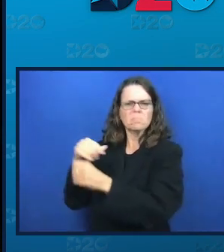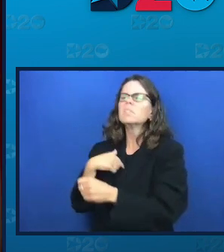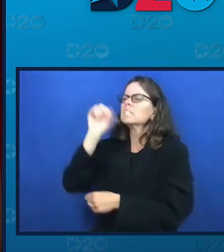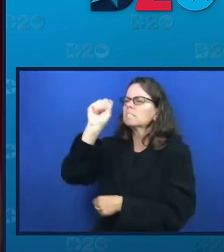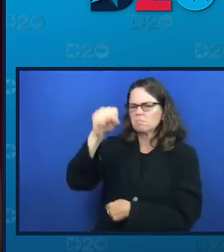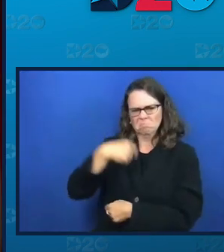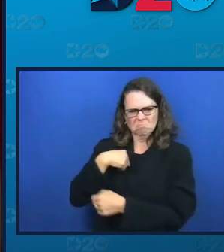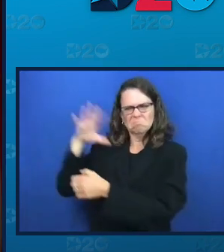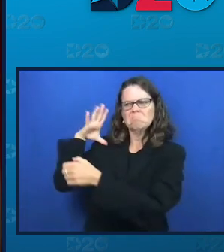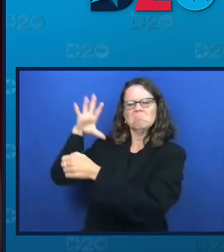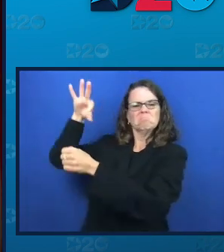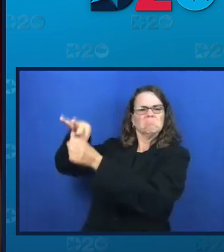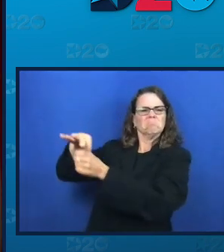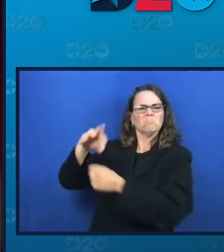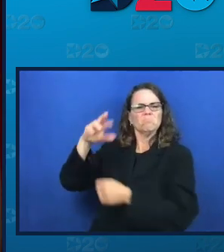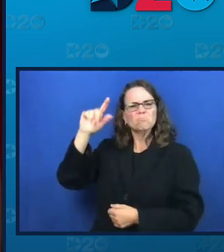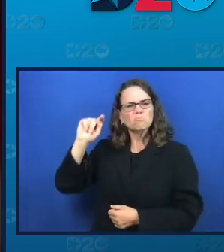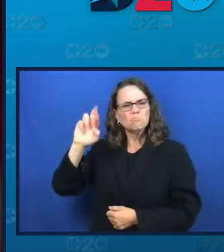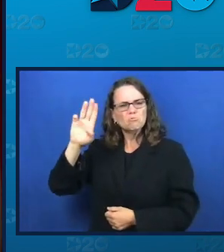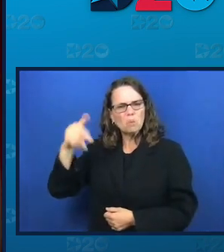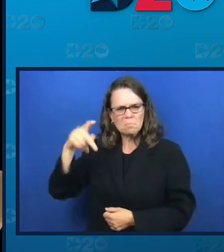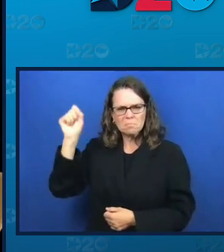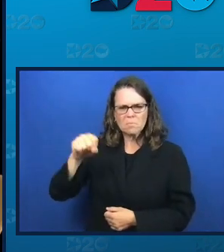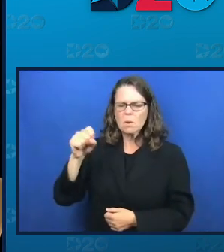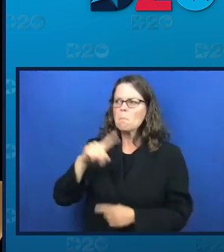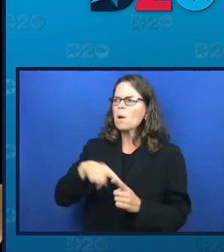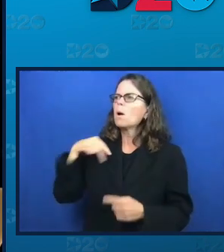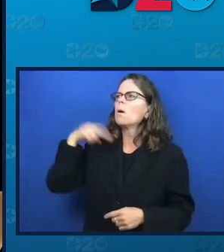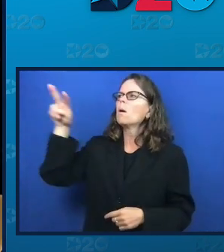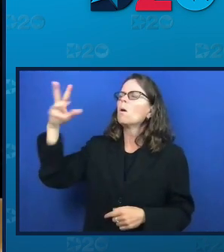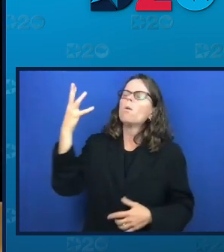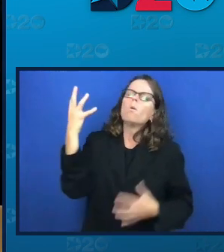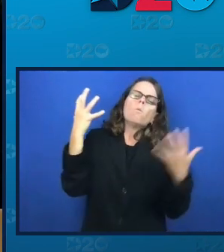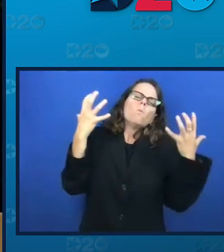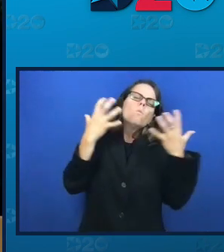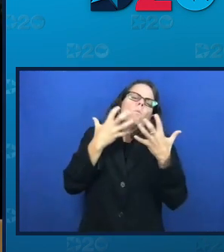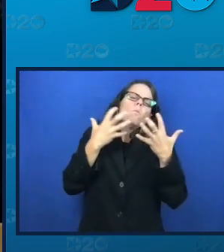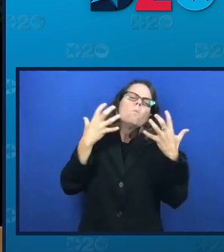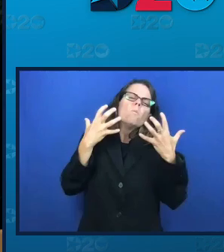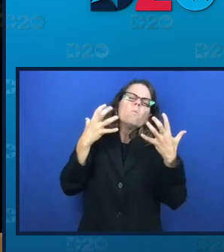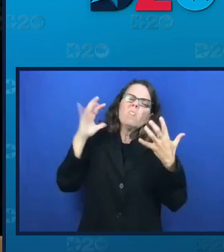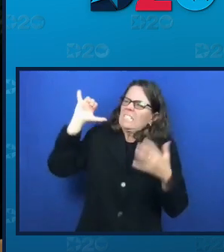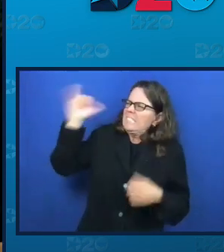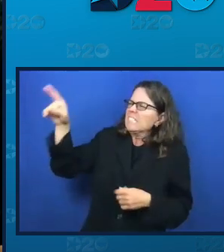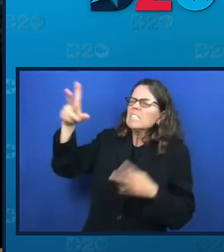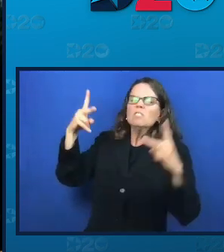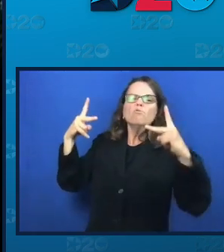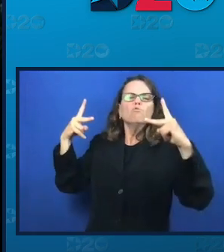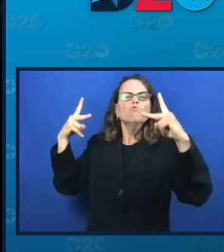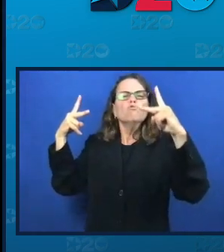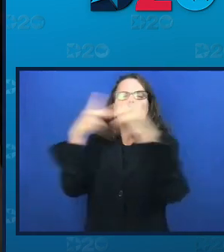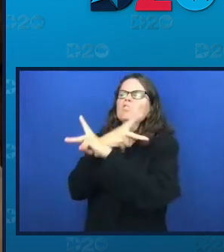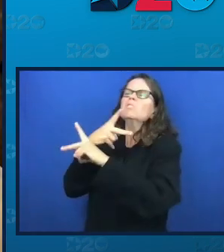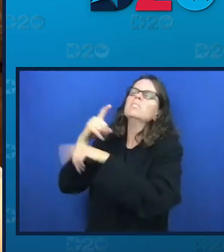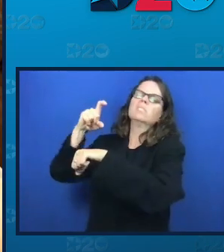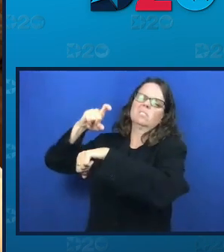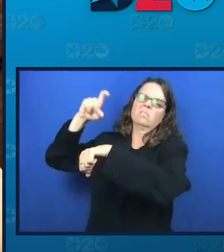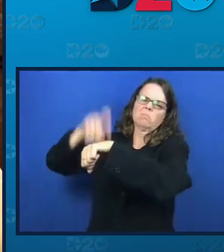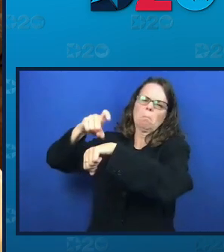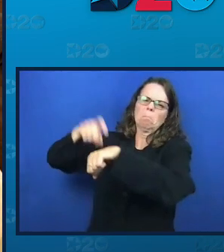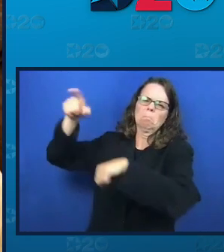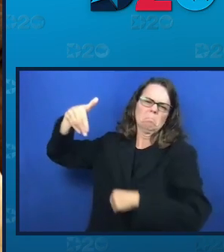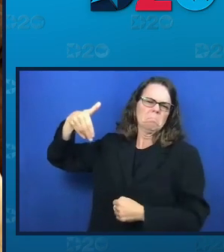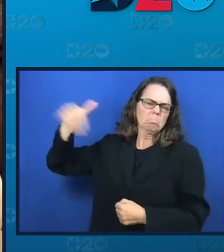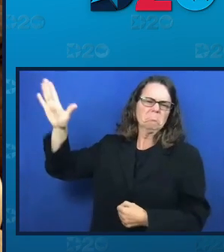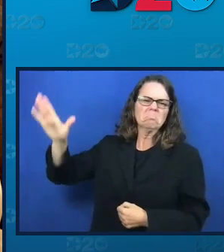had, so I'll be glad to see him go. I think Joe Biden will be a great leader for the